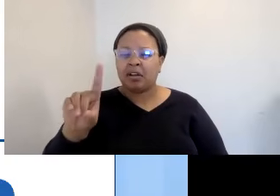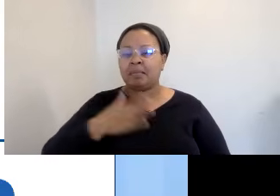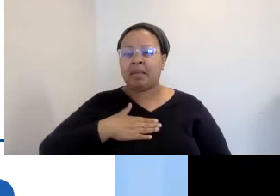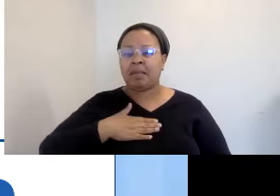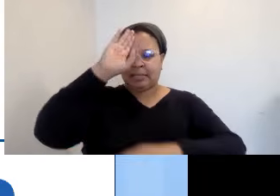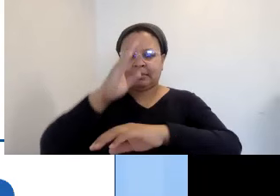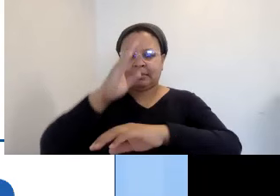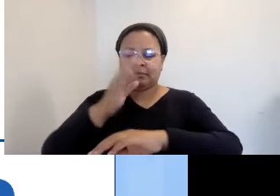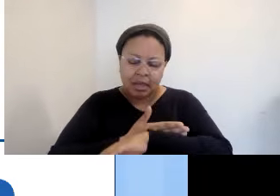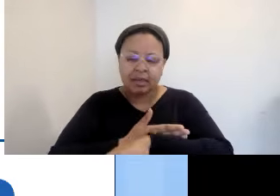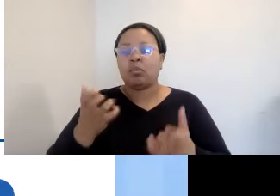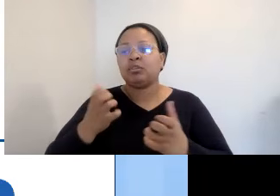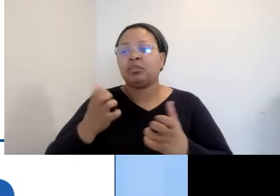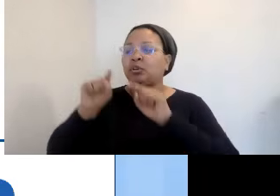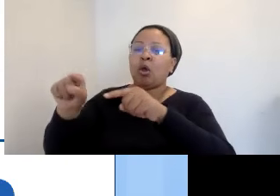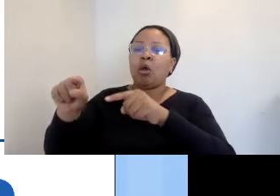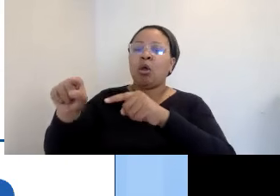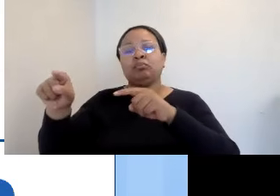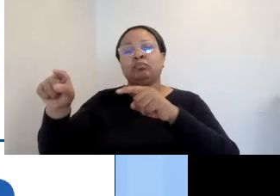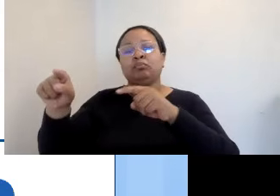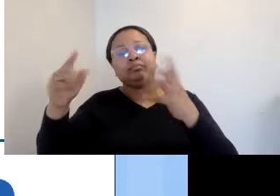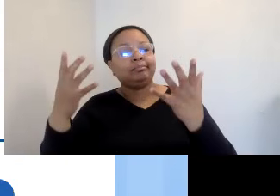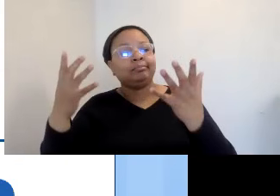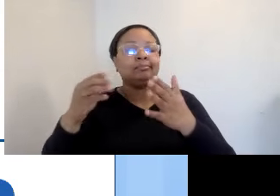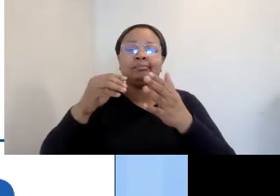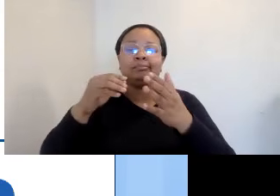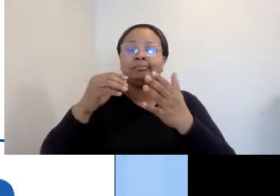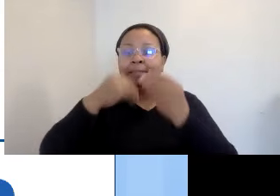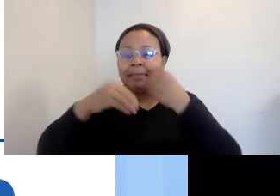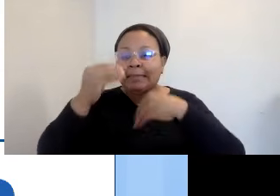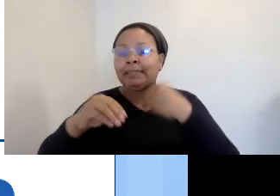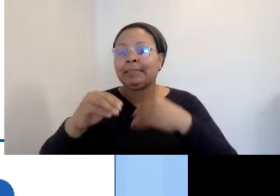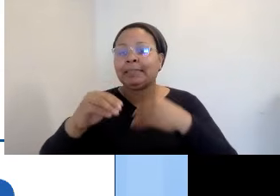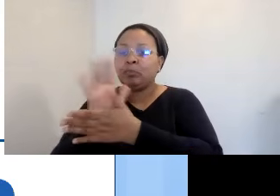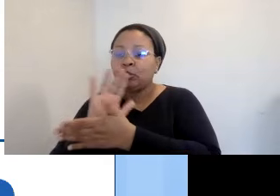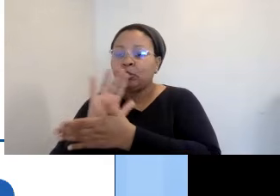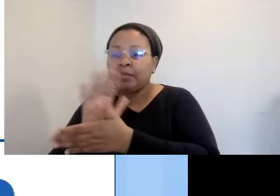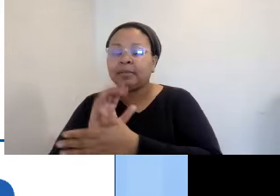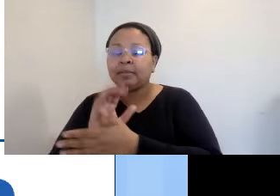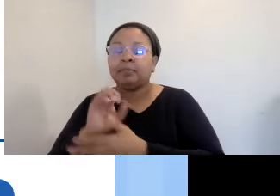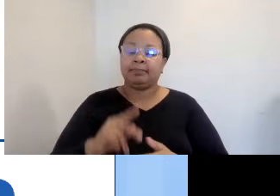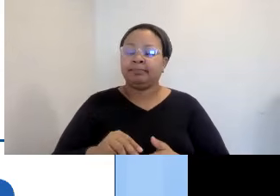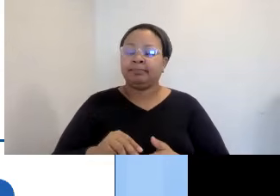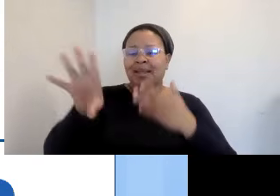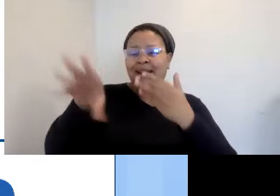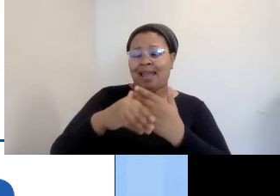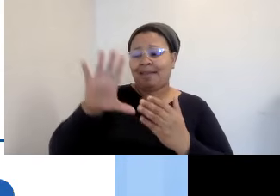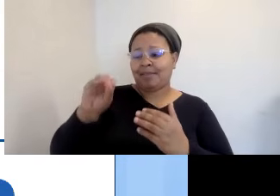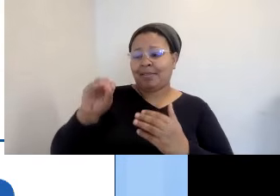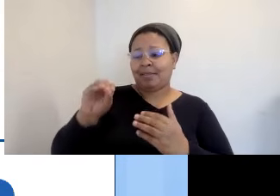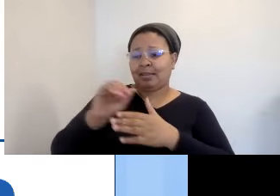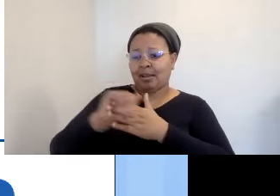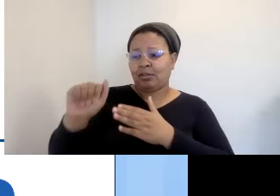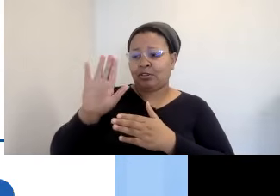out with his friends for the night. They can do a dinner, a movie, or something like that. And I say, okay, I'm doing $50 on your card for